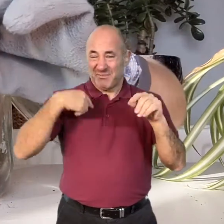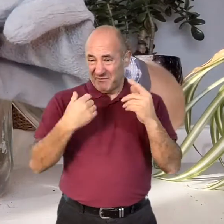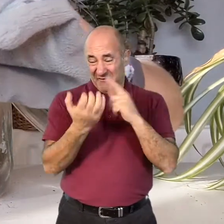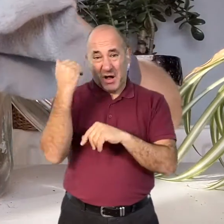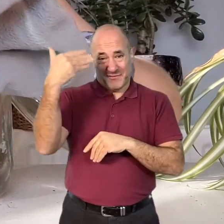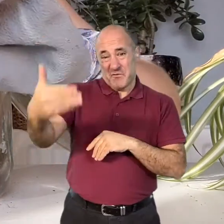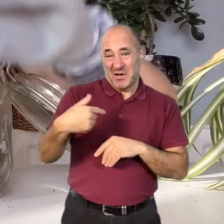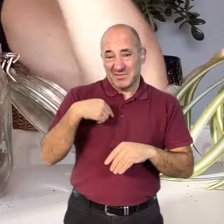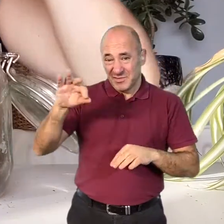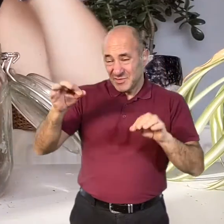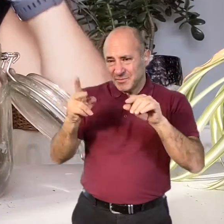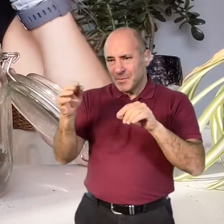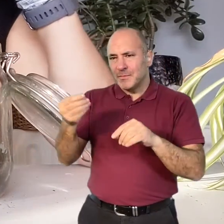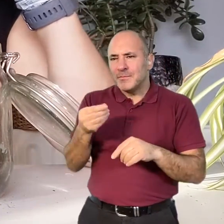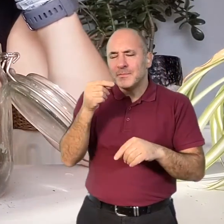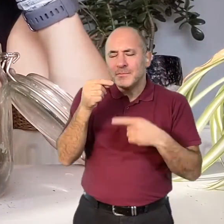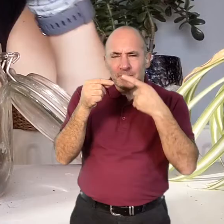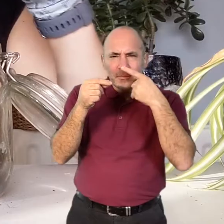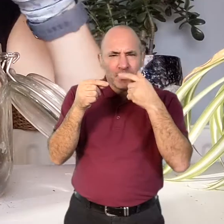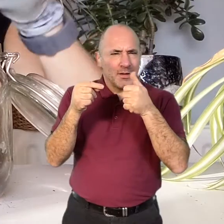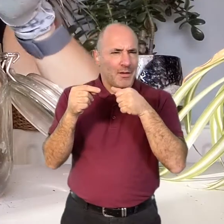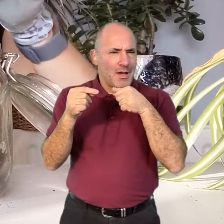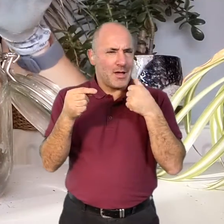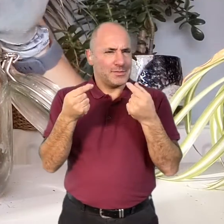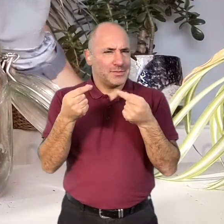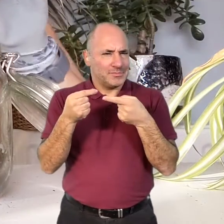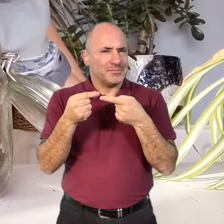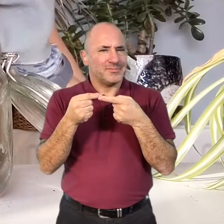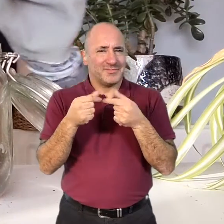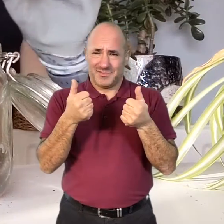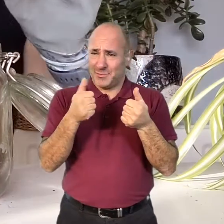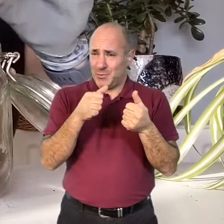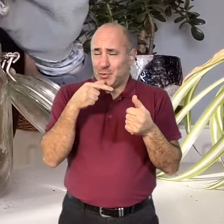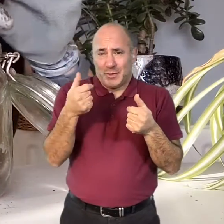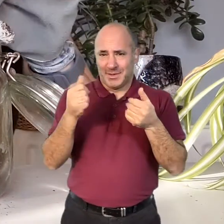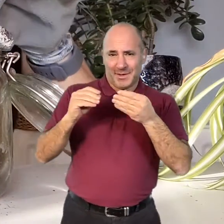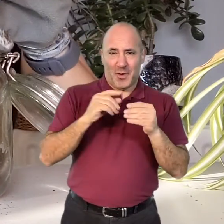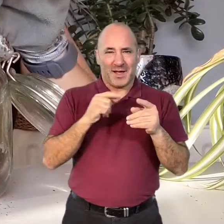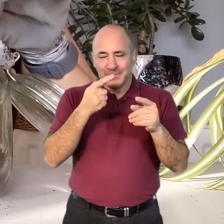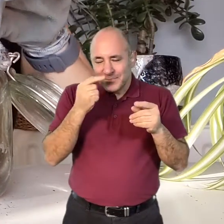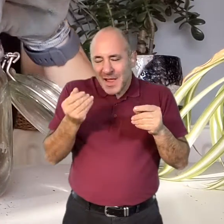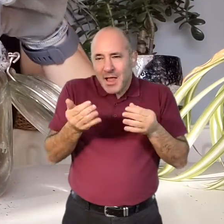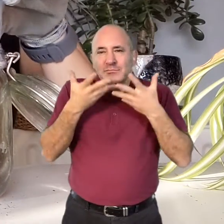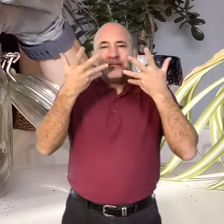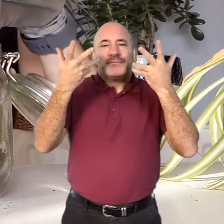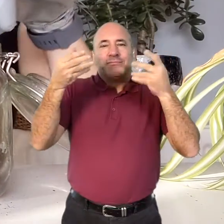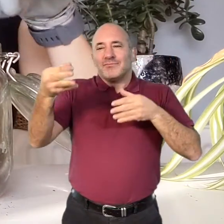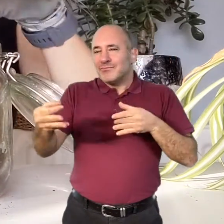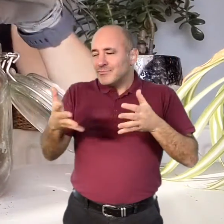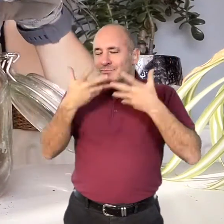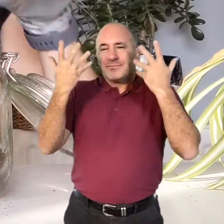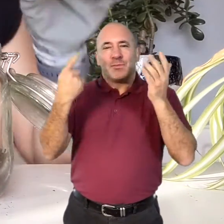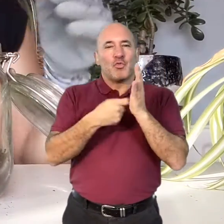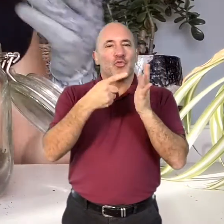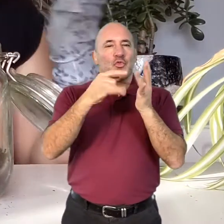found in my front garden. So the rosemary smells really nice, which is really fun to